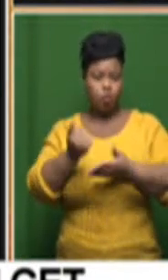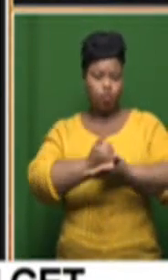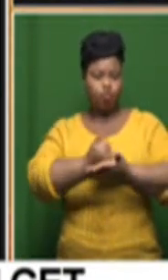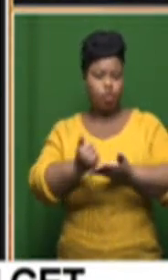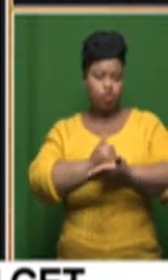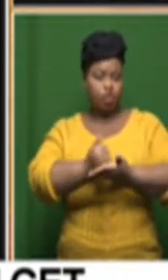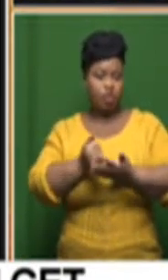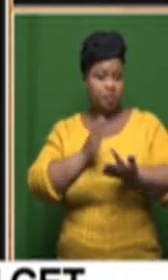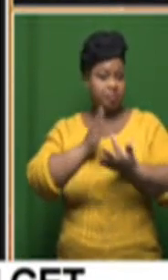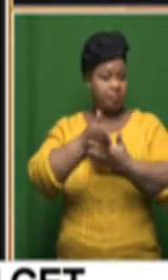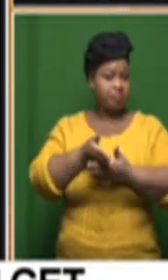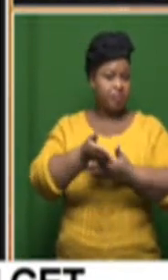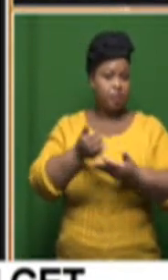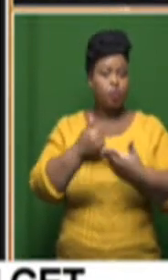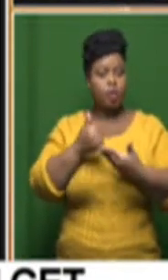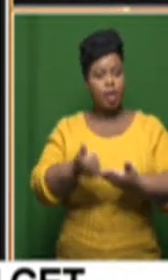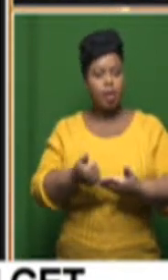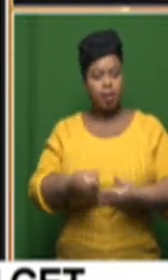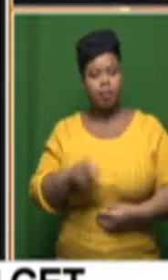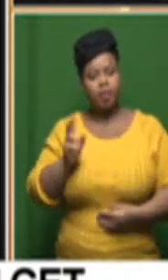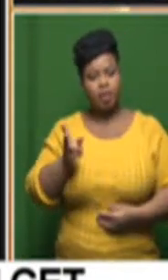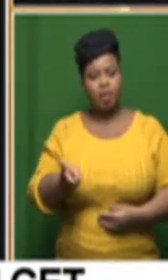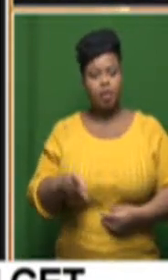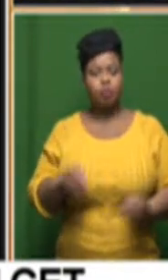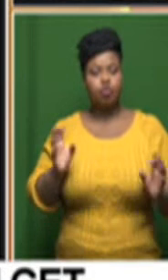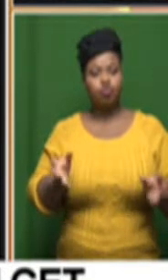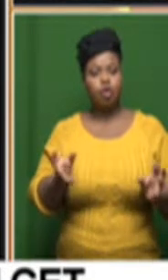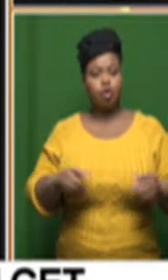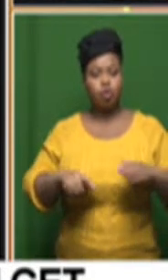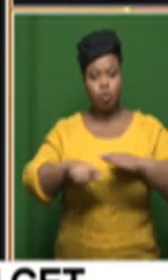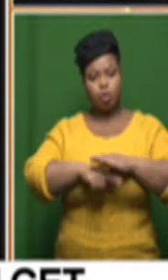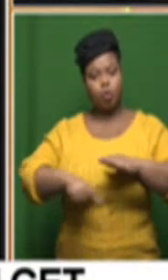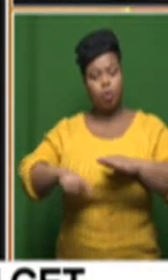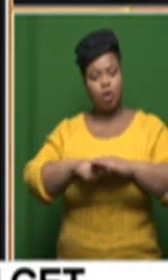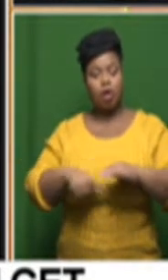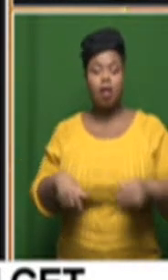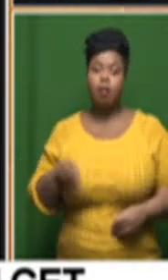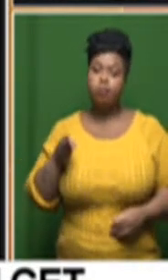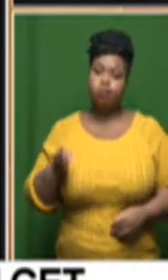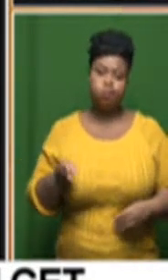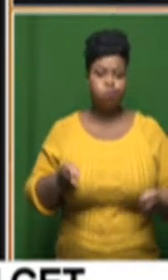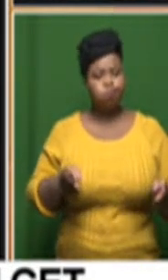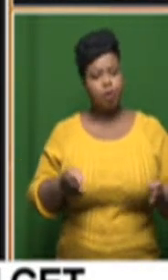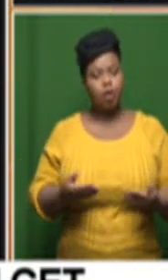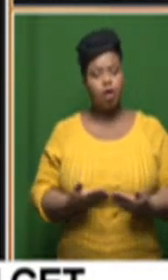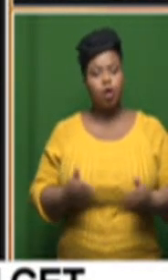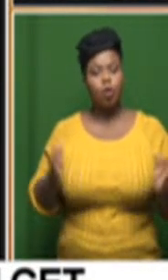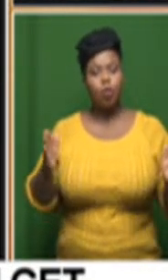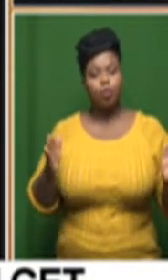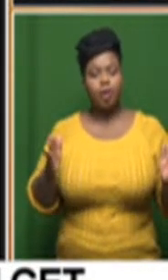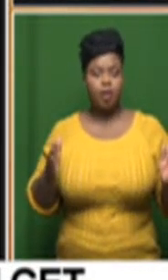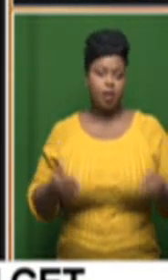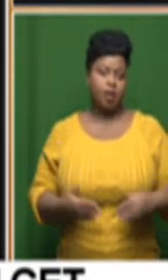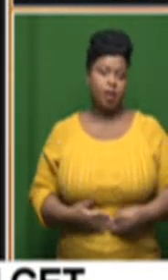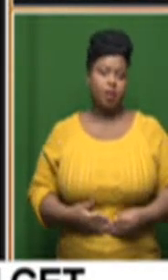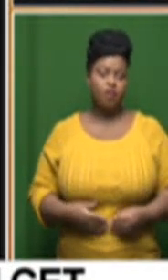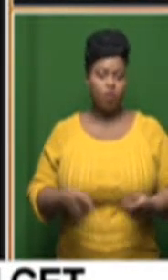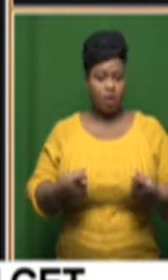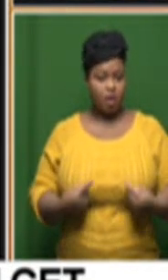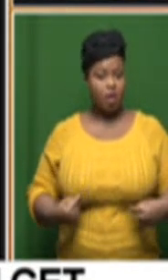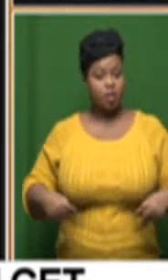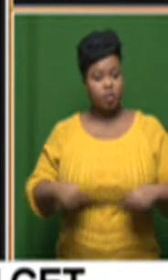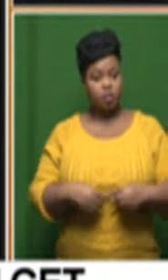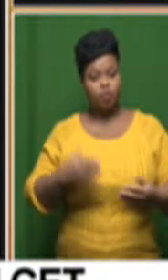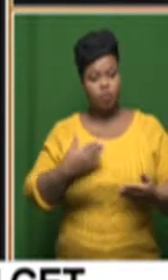registration interventions. And our radios, local radio stations, are open right through for us to